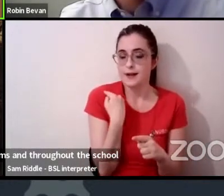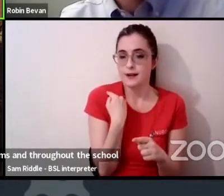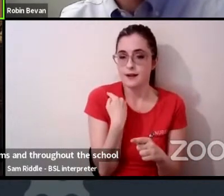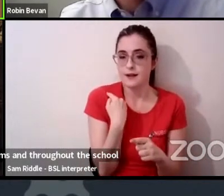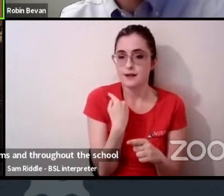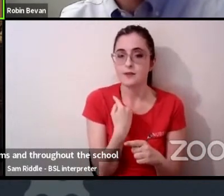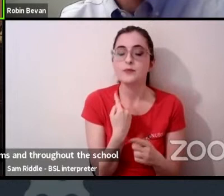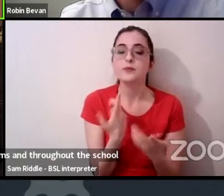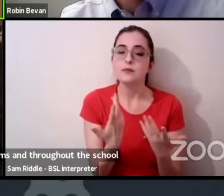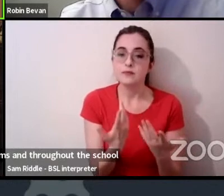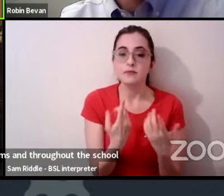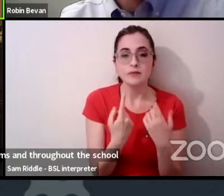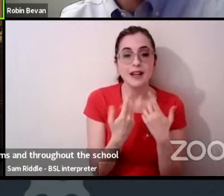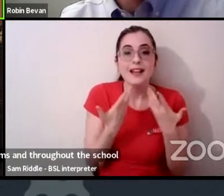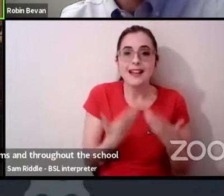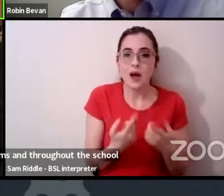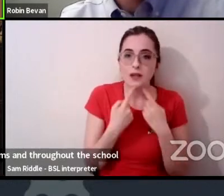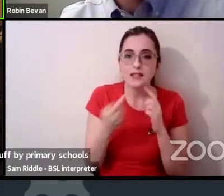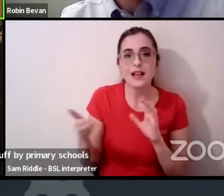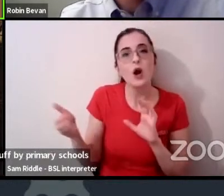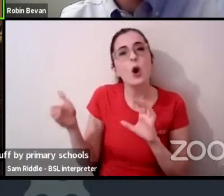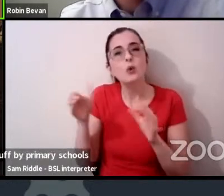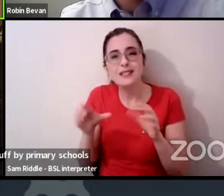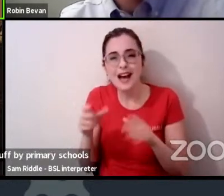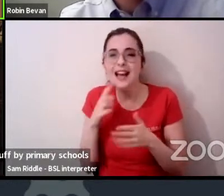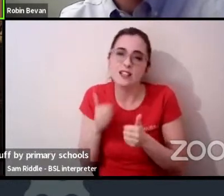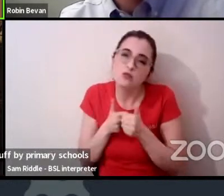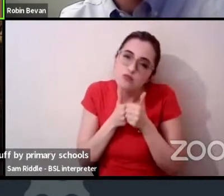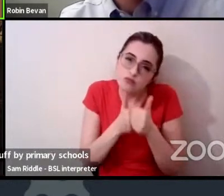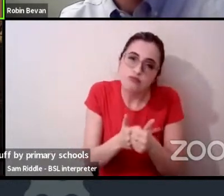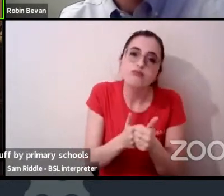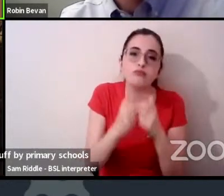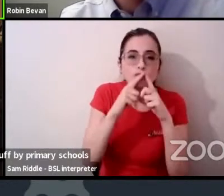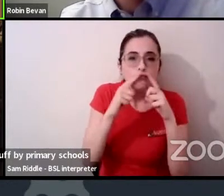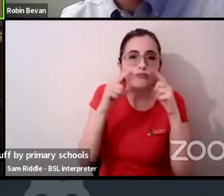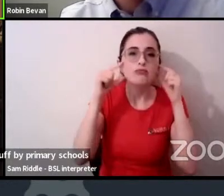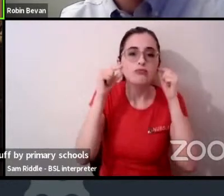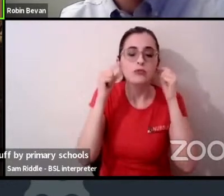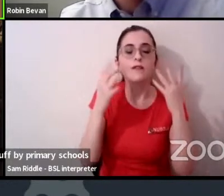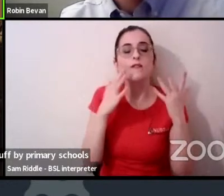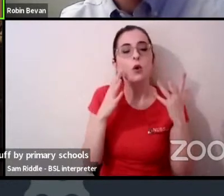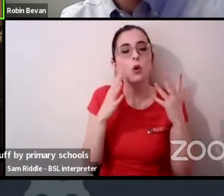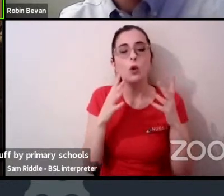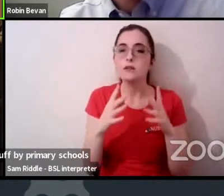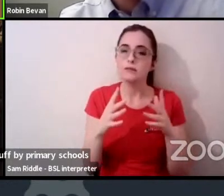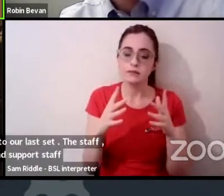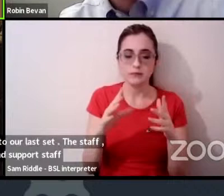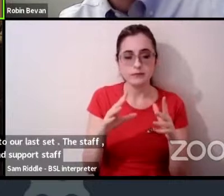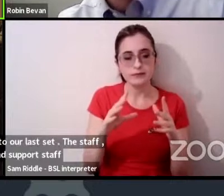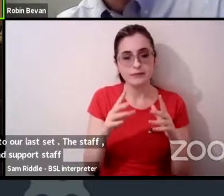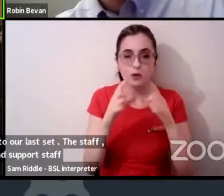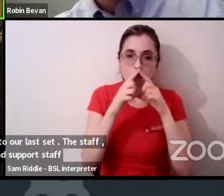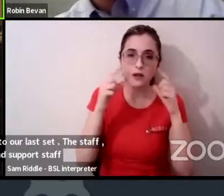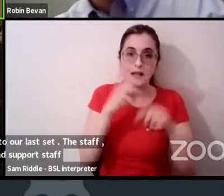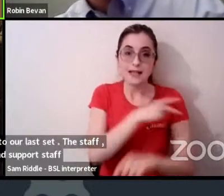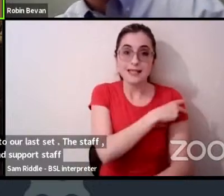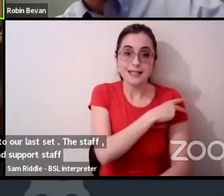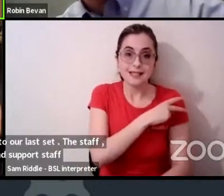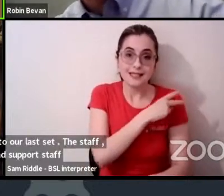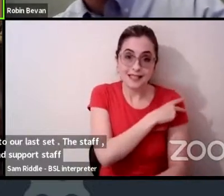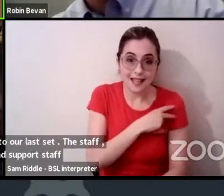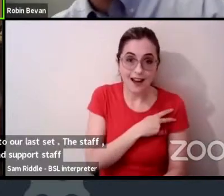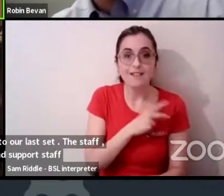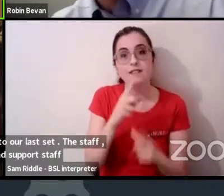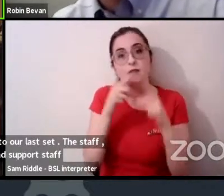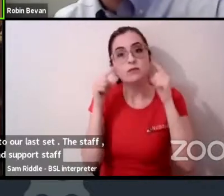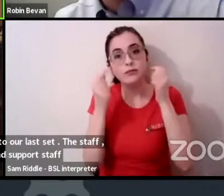the DfE are now saying the science does support the wearing of masks in classrooms by primary teachers. It's not mandated. It